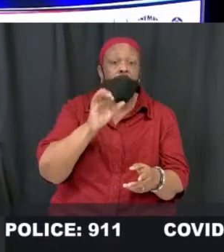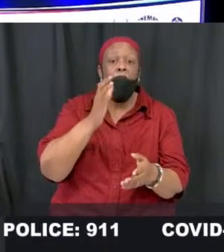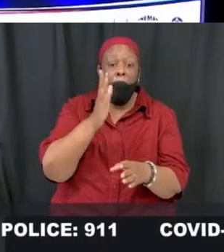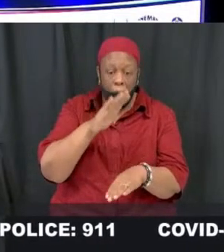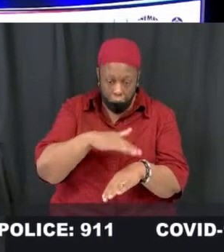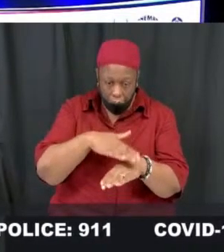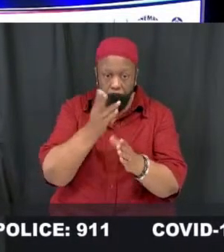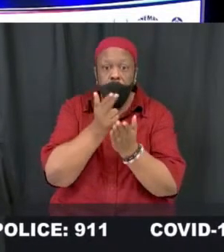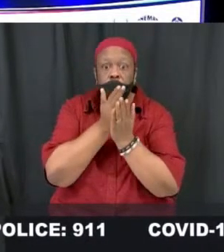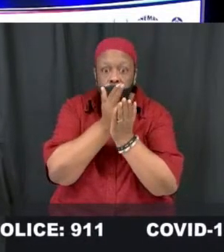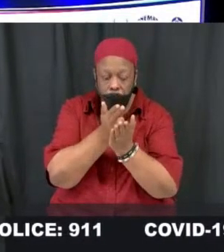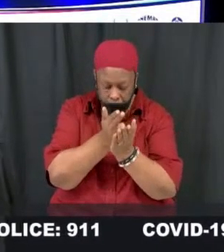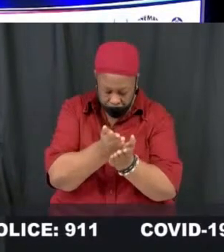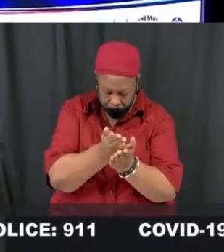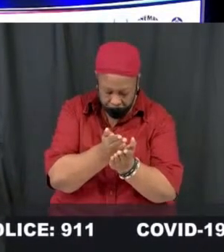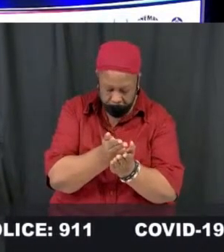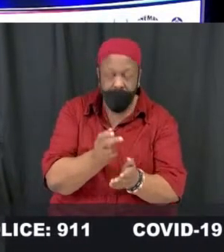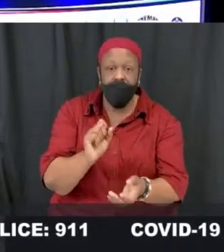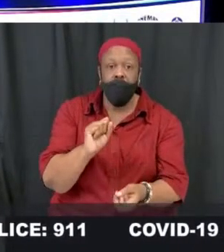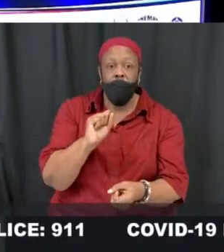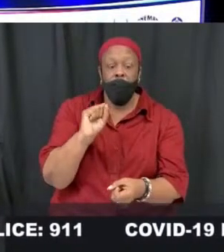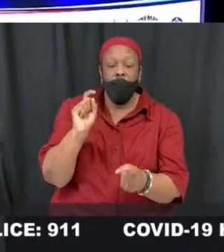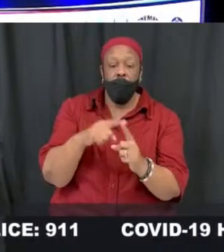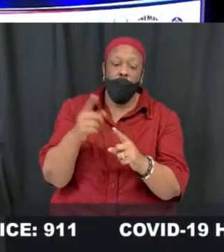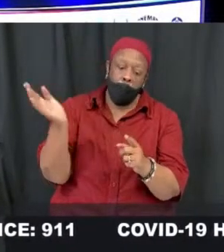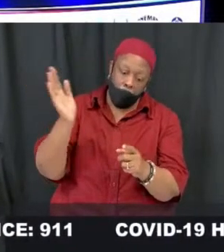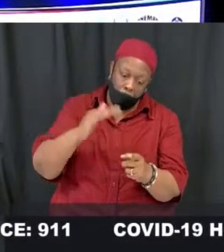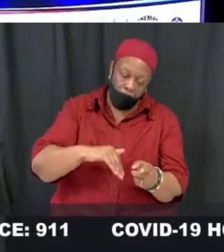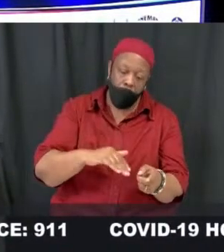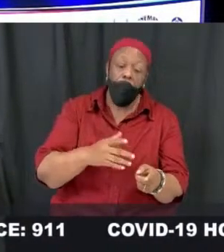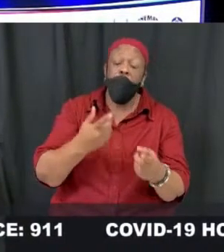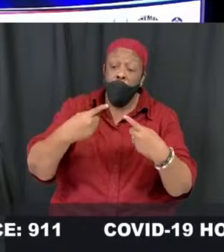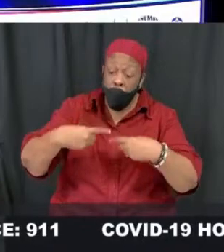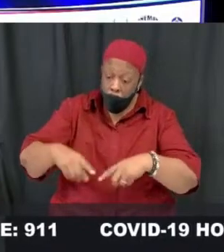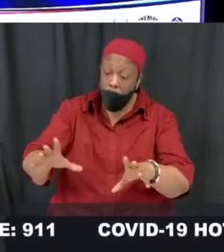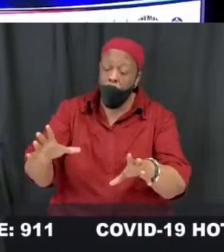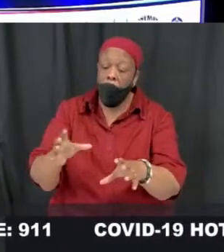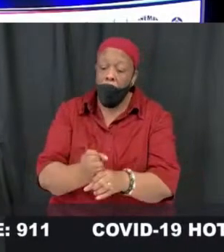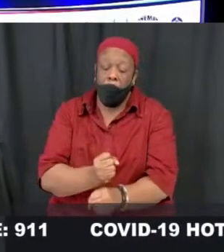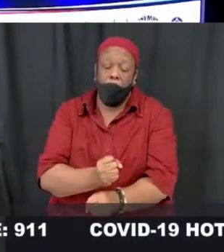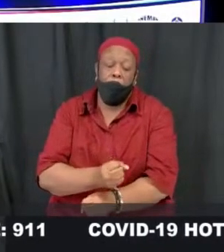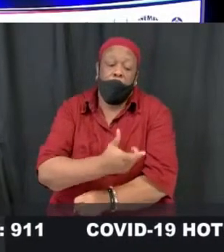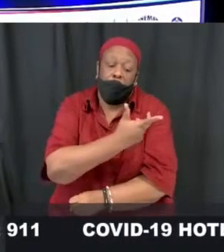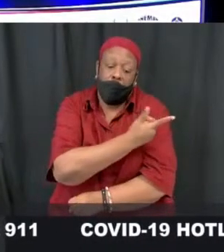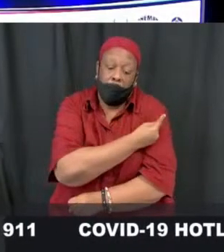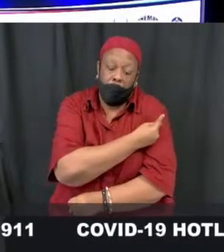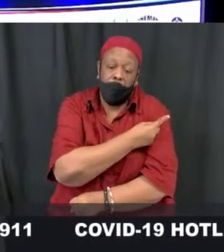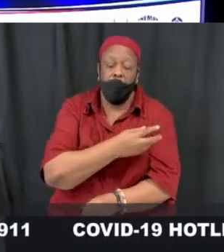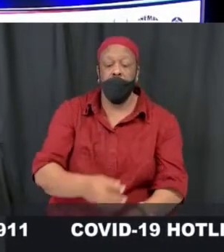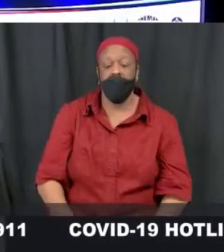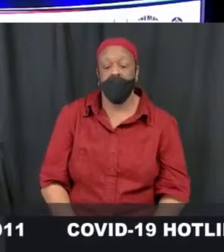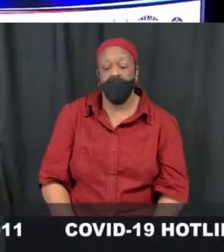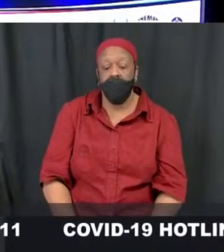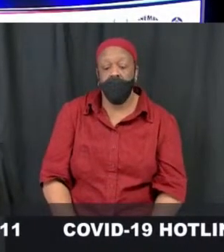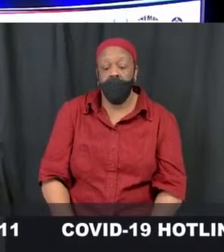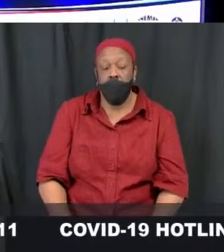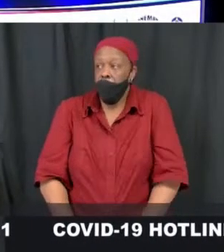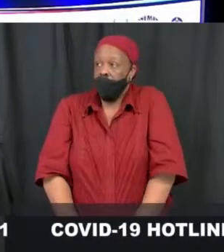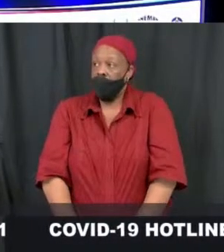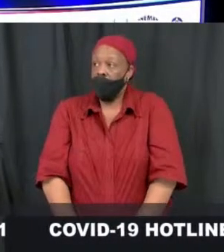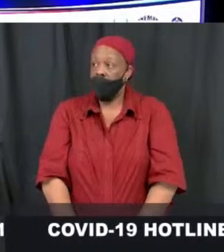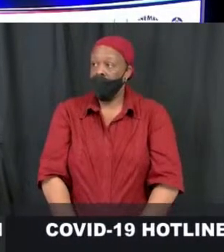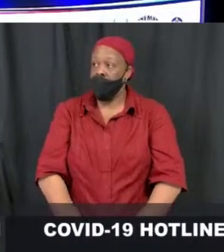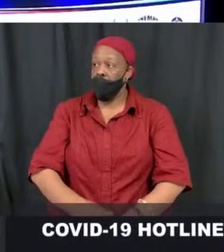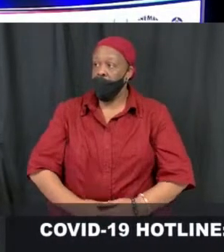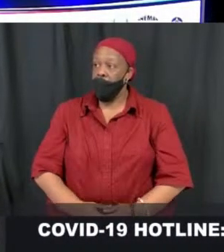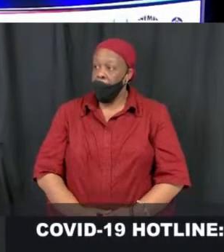in curbing this particular upsurge, please go and get vaccinated. I feel good.